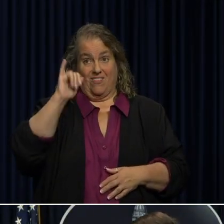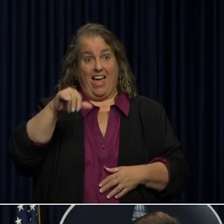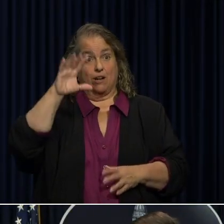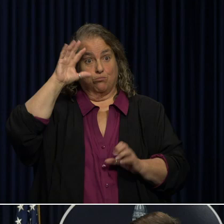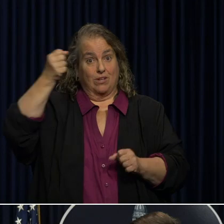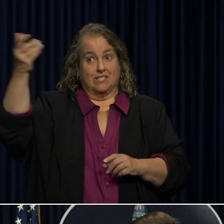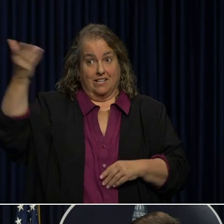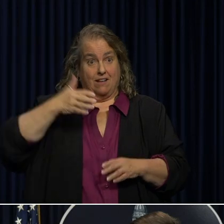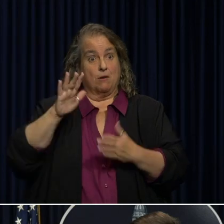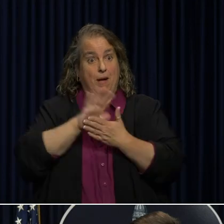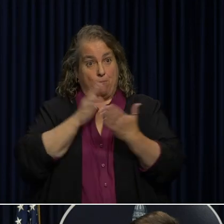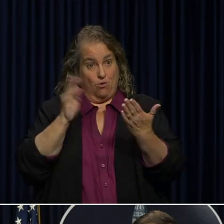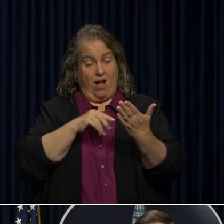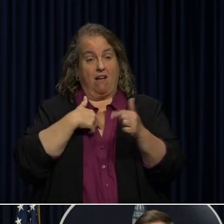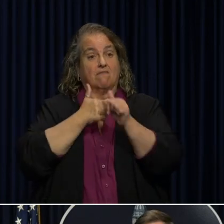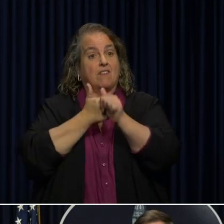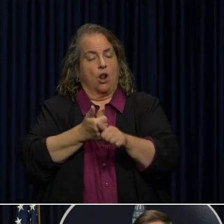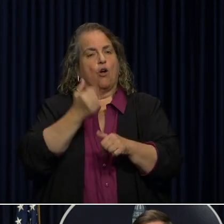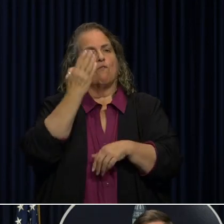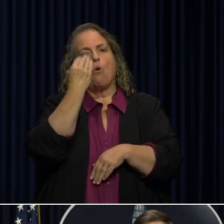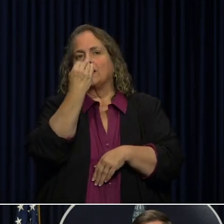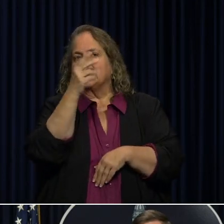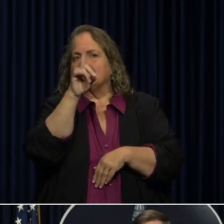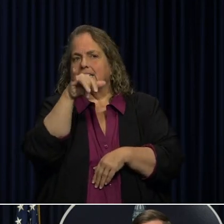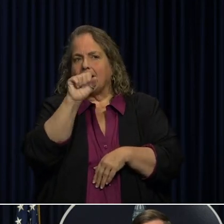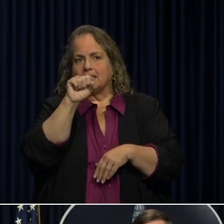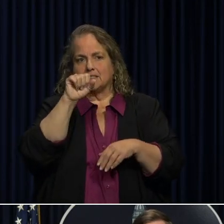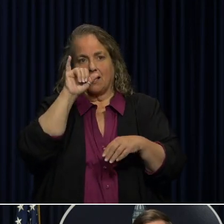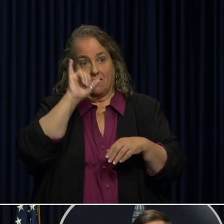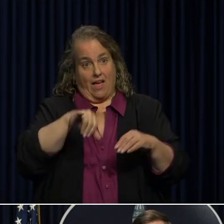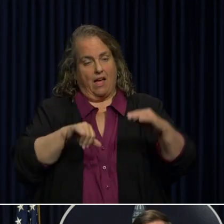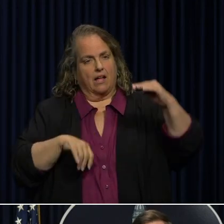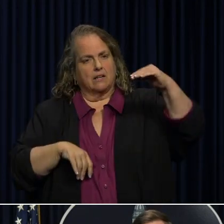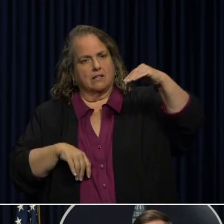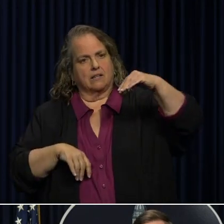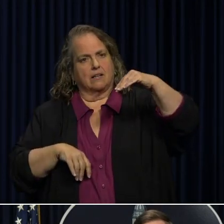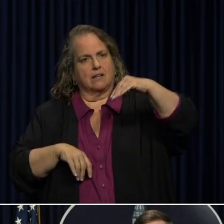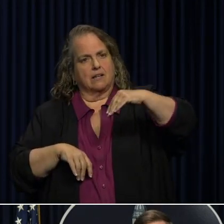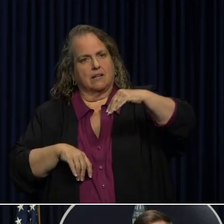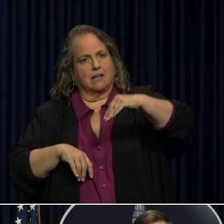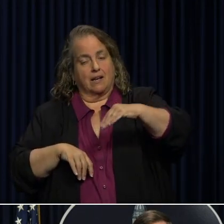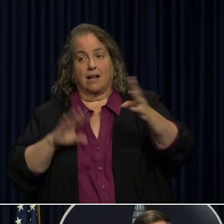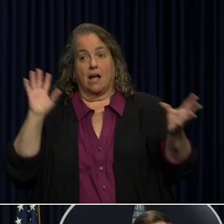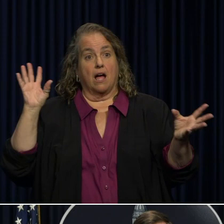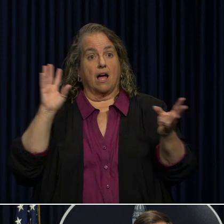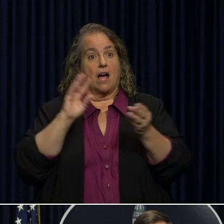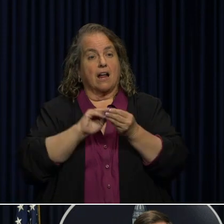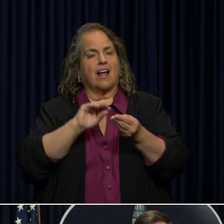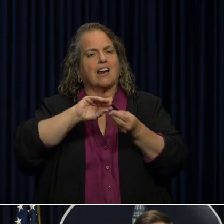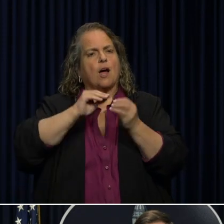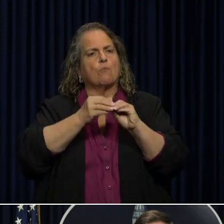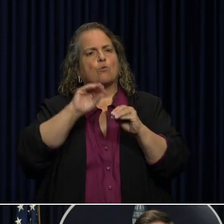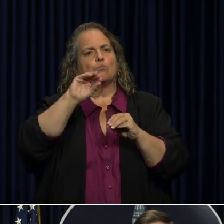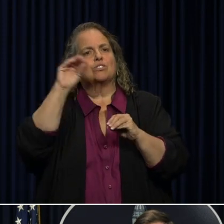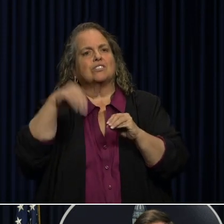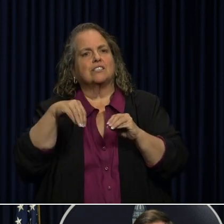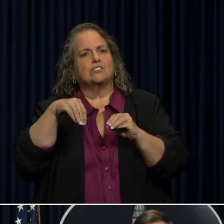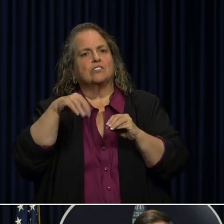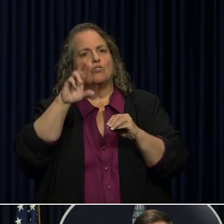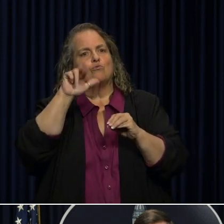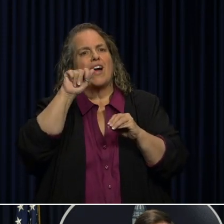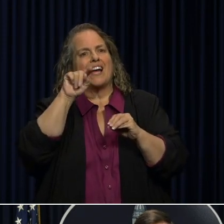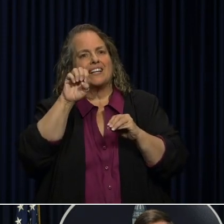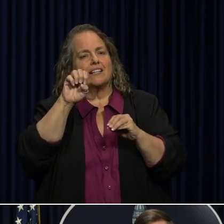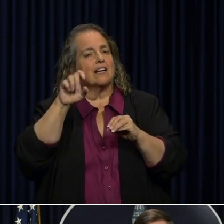days where cases are decreasing. That's the number and rate of new cases. Remember, this isn't our guidance. This is the White